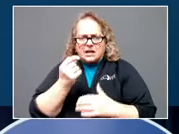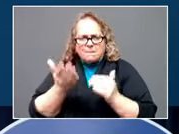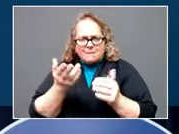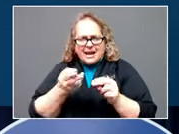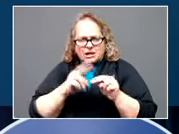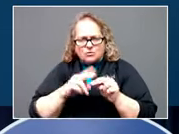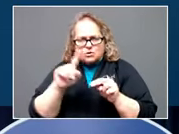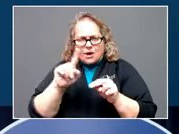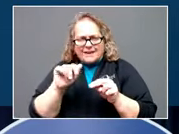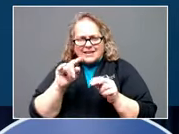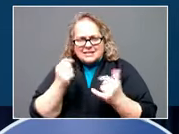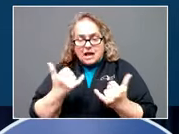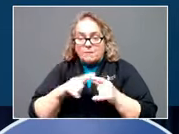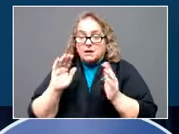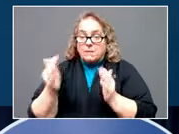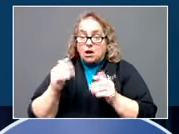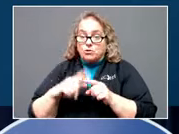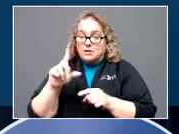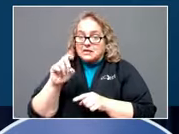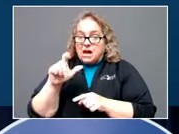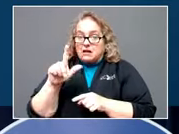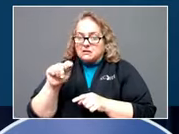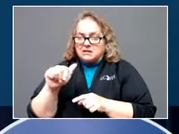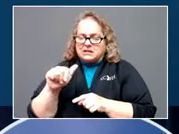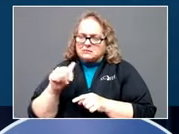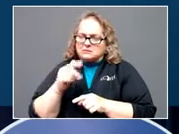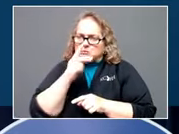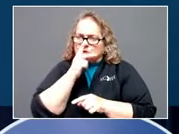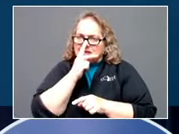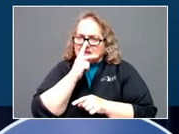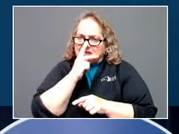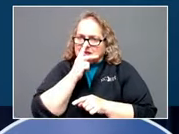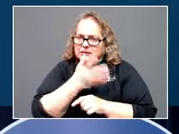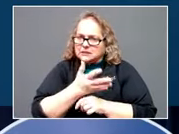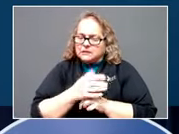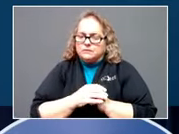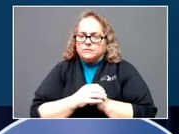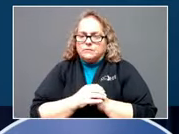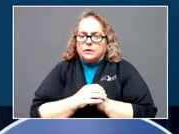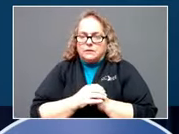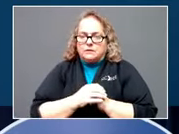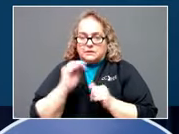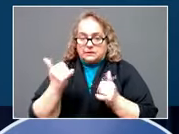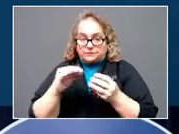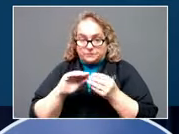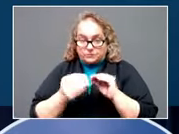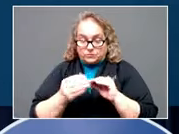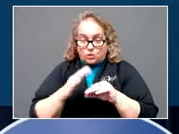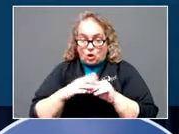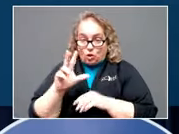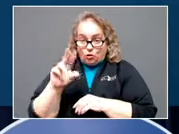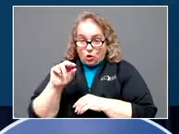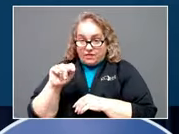to Delta, that'll be something that we'll see as we go. To break down the numbers, on the 30th of